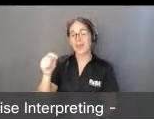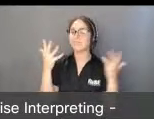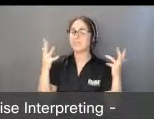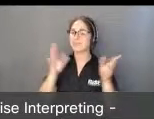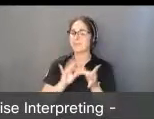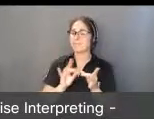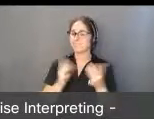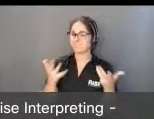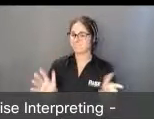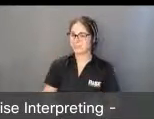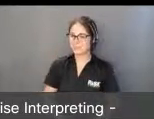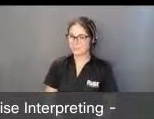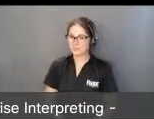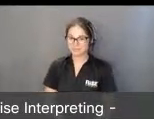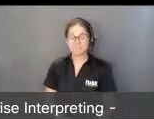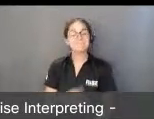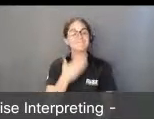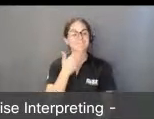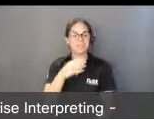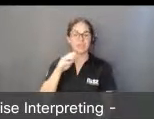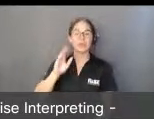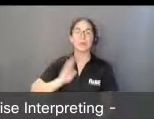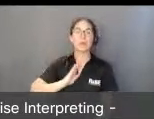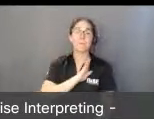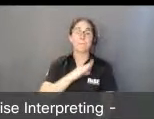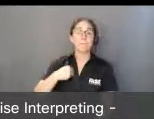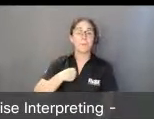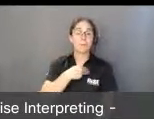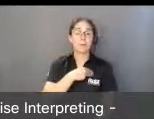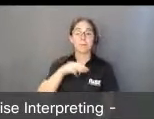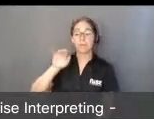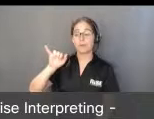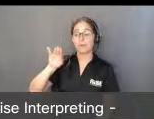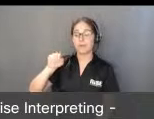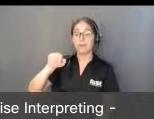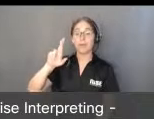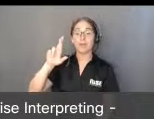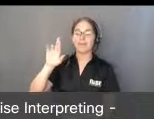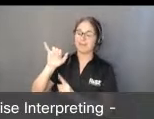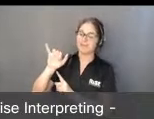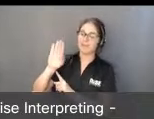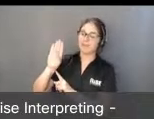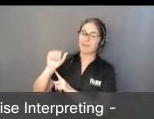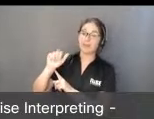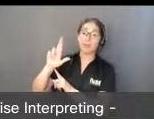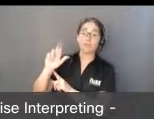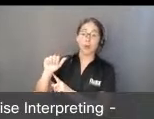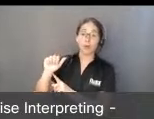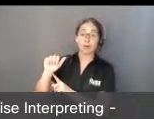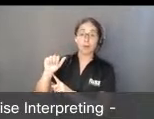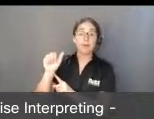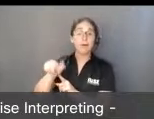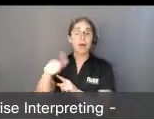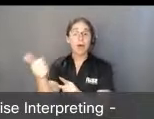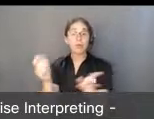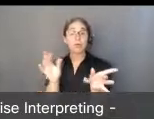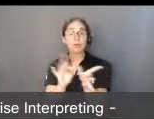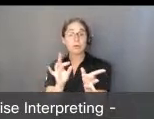questions. Thank you, Board Member Ibarra. Do we have any other questions by any board members? Questions or